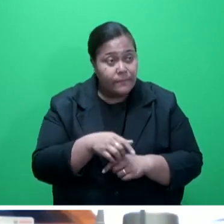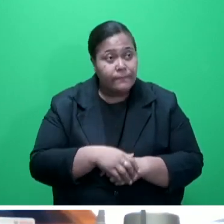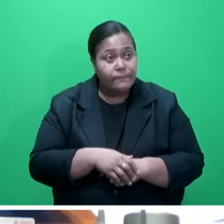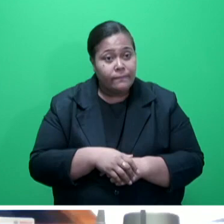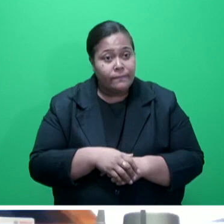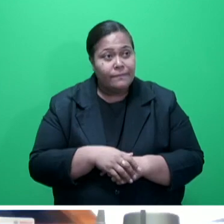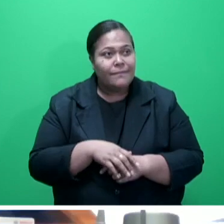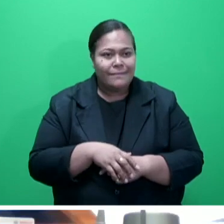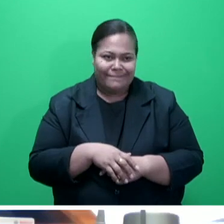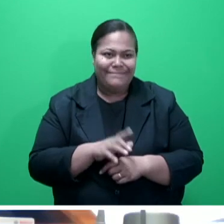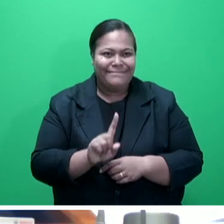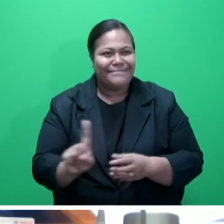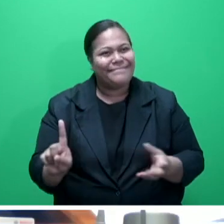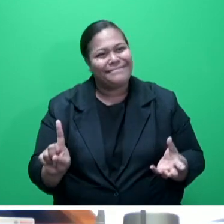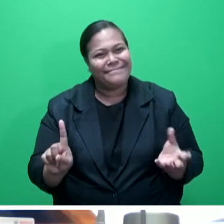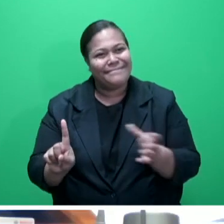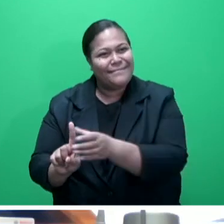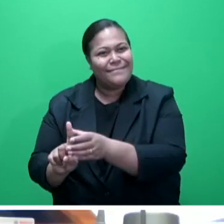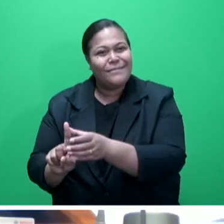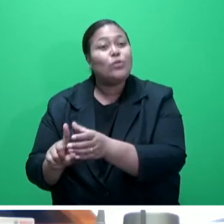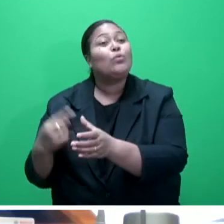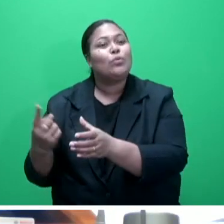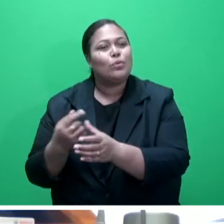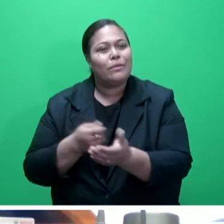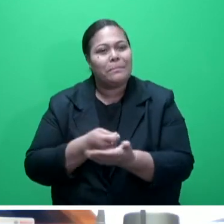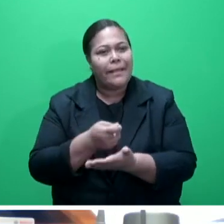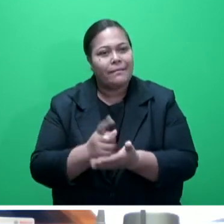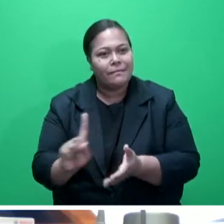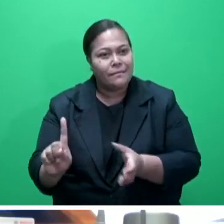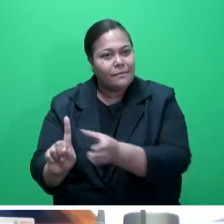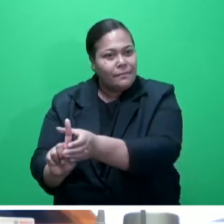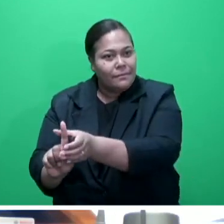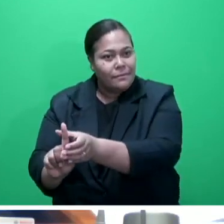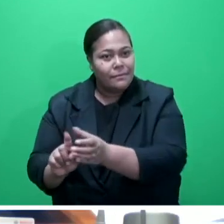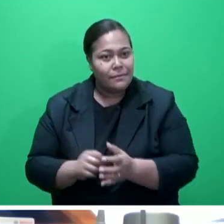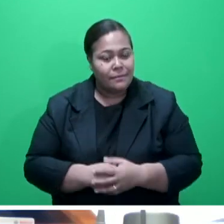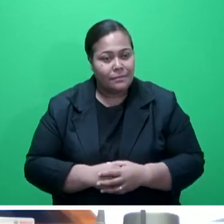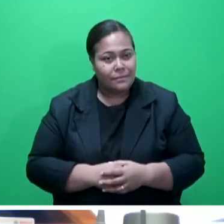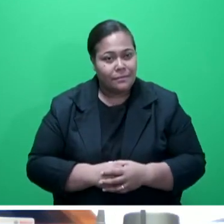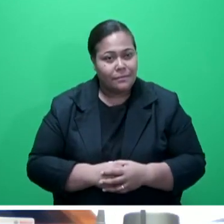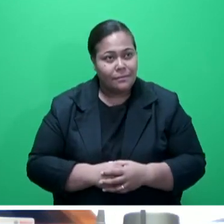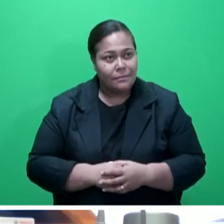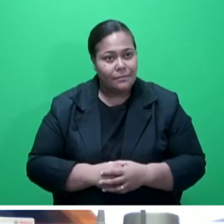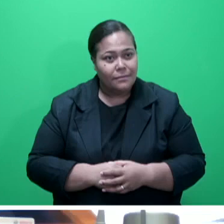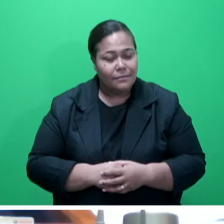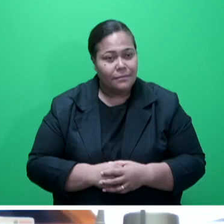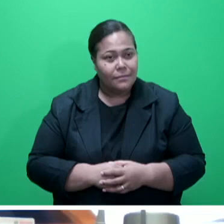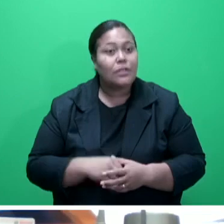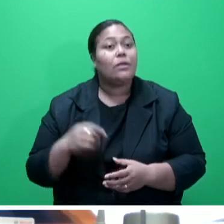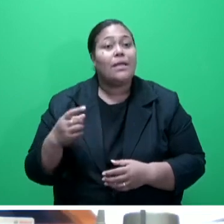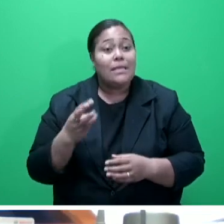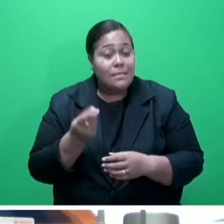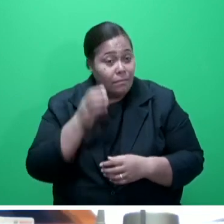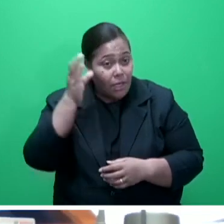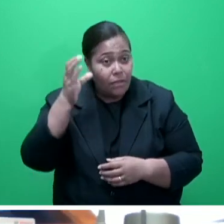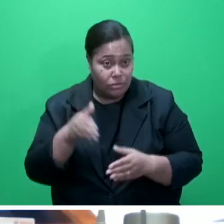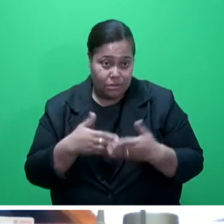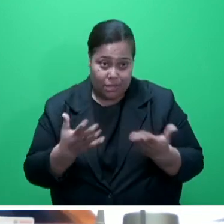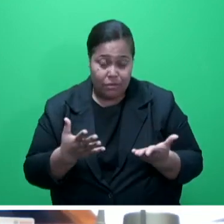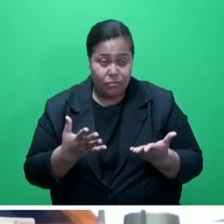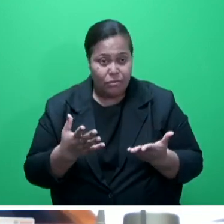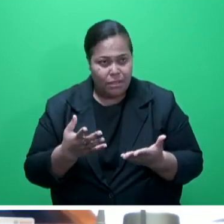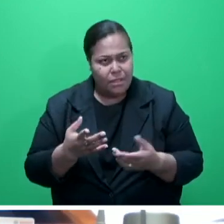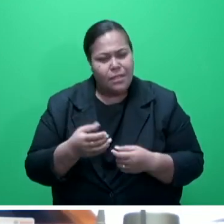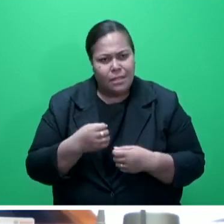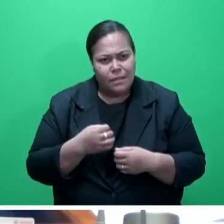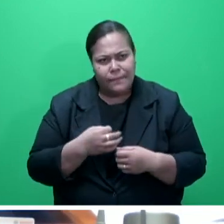the isolation point of it, the quarantine. Who's going to pay for that? Some countries are now proposing that you do a COVID-19 test